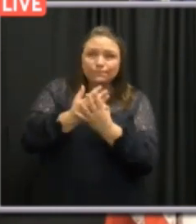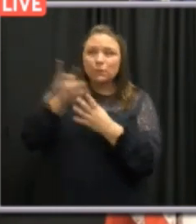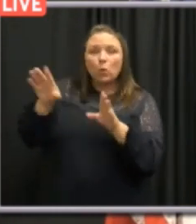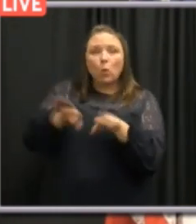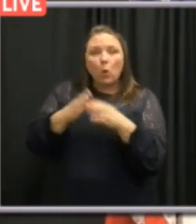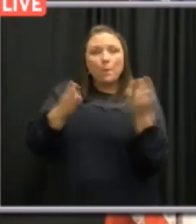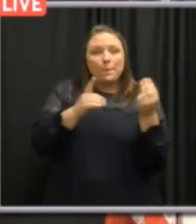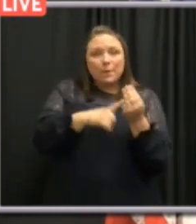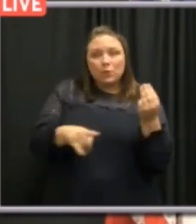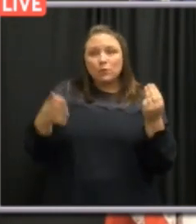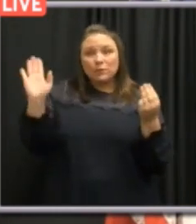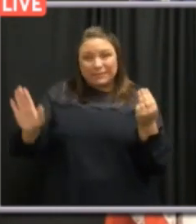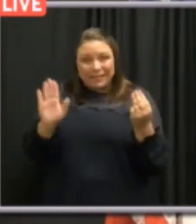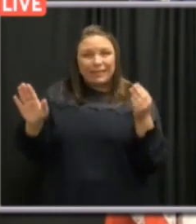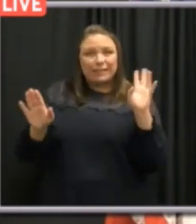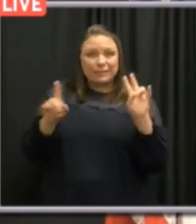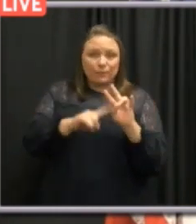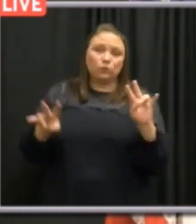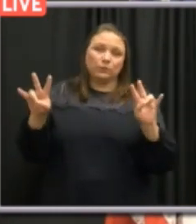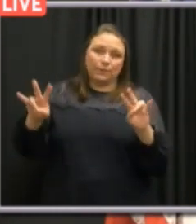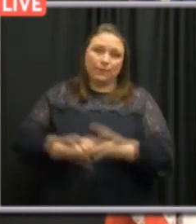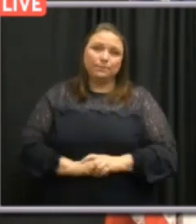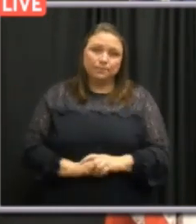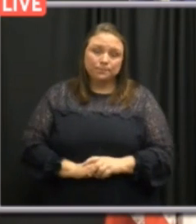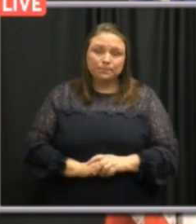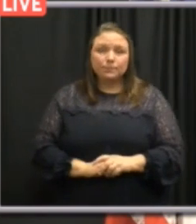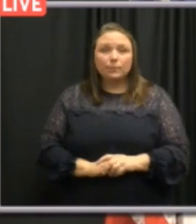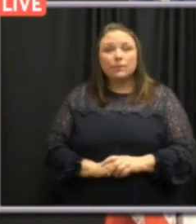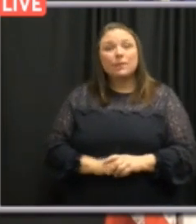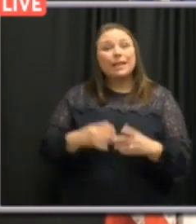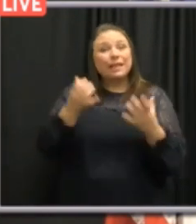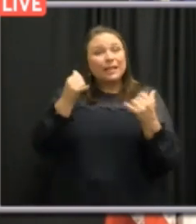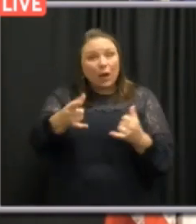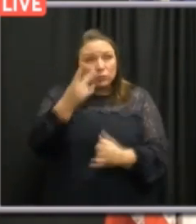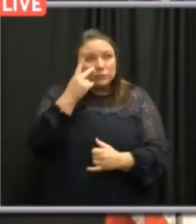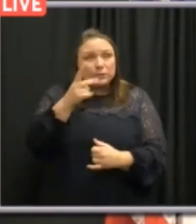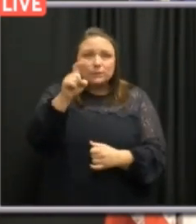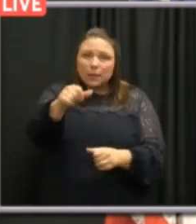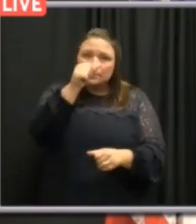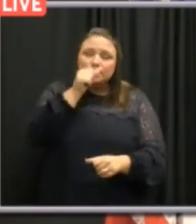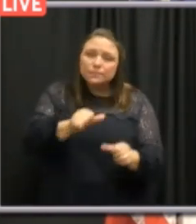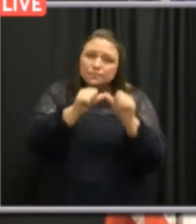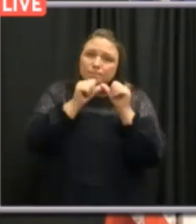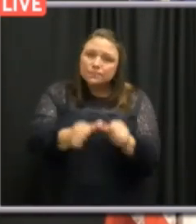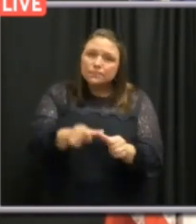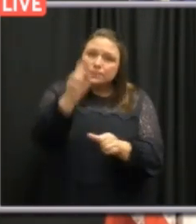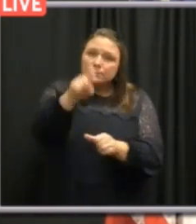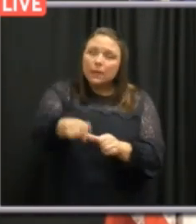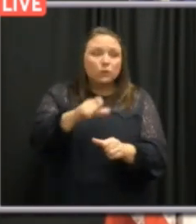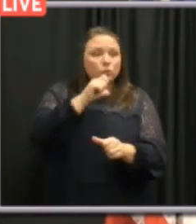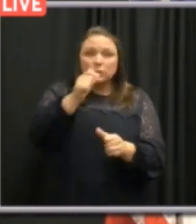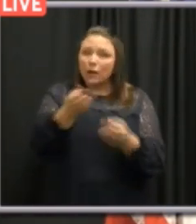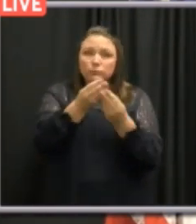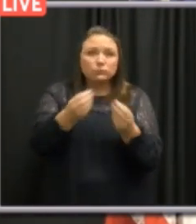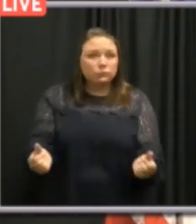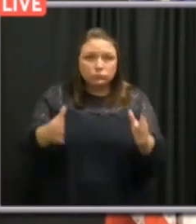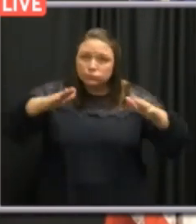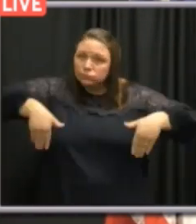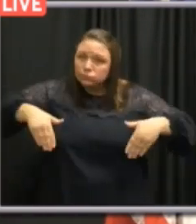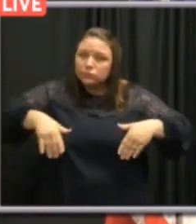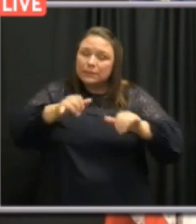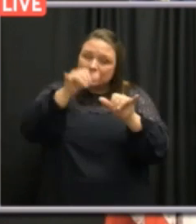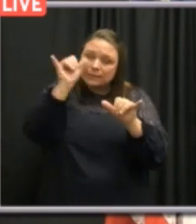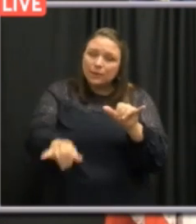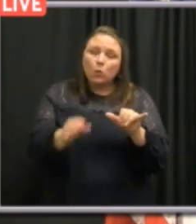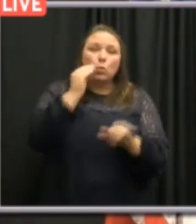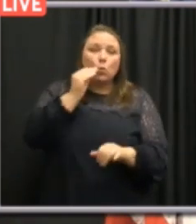a.m. to 7 p.m. And finally, as you can see, we must stay vigilant. We are not out of the woods yet. Please stay at